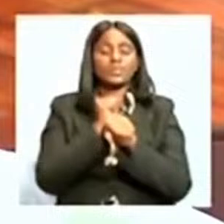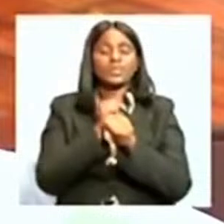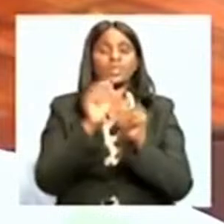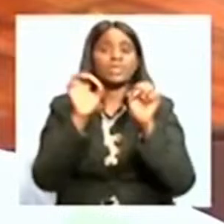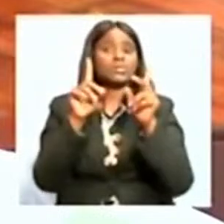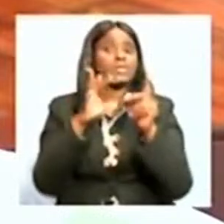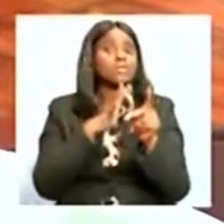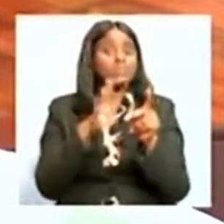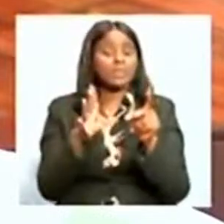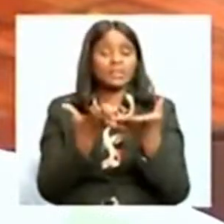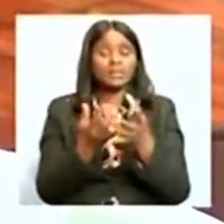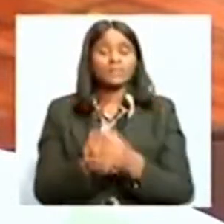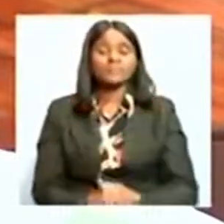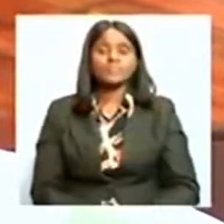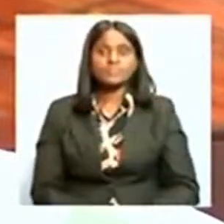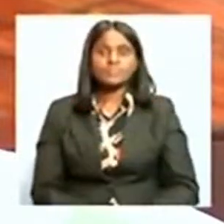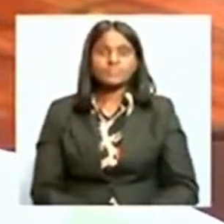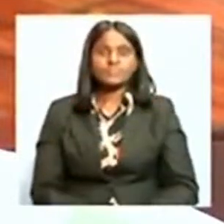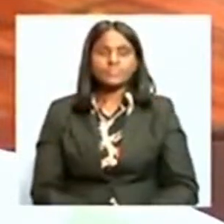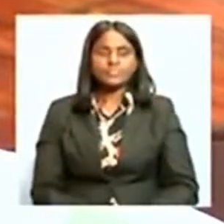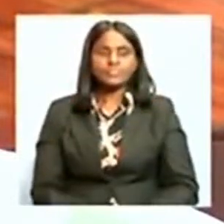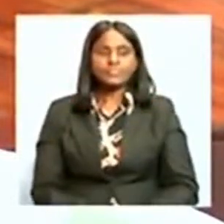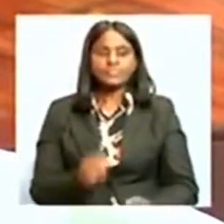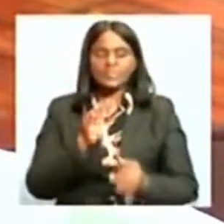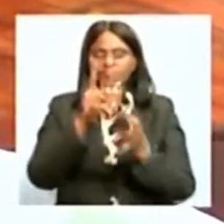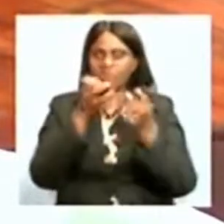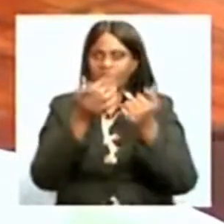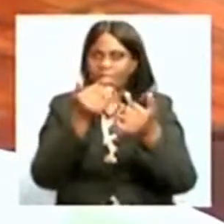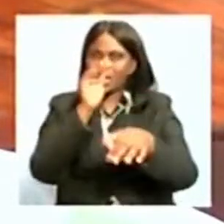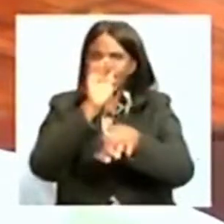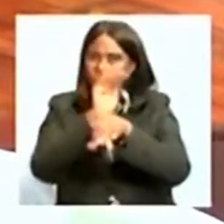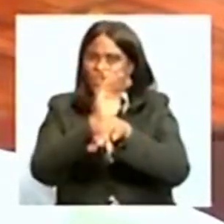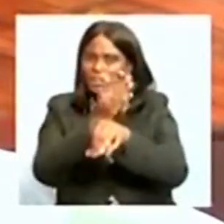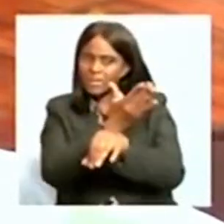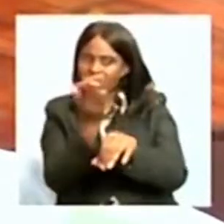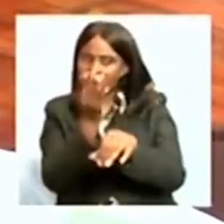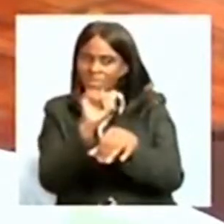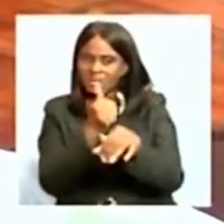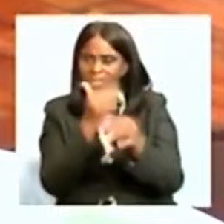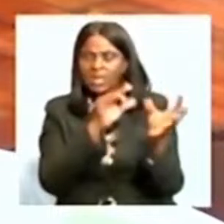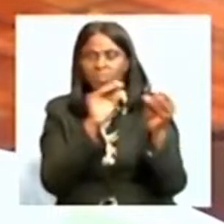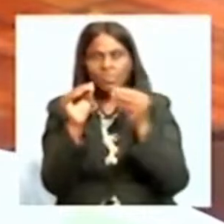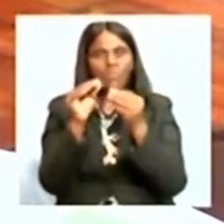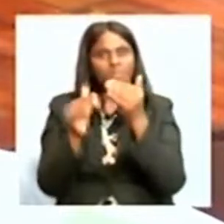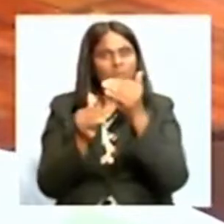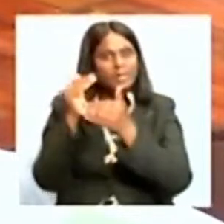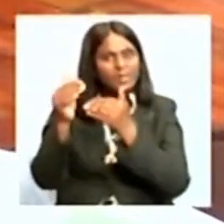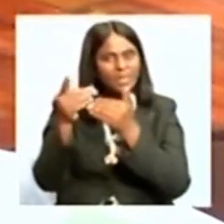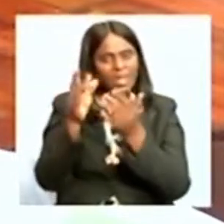okay. Okay. Unless if you wanted to comment on this, then let's move to the next.